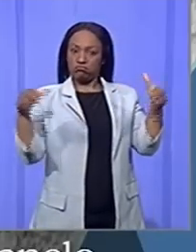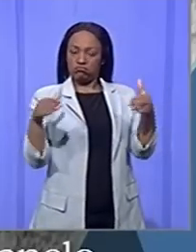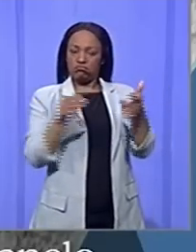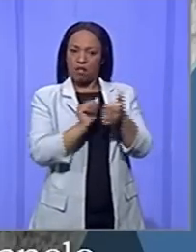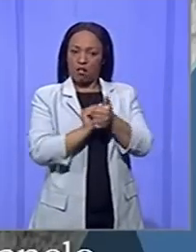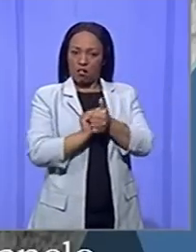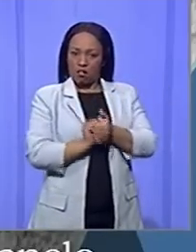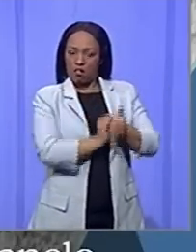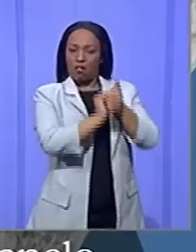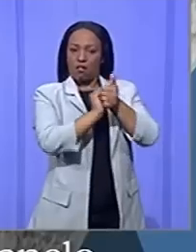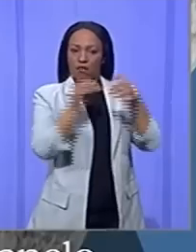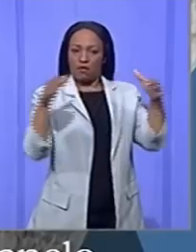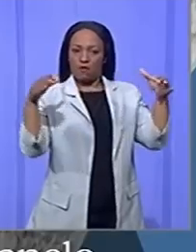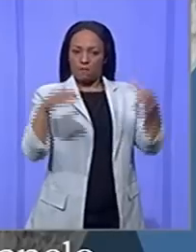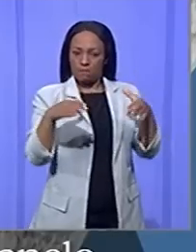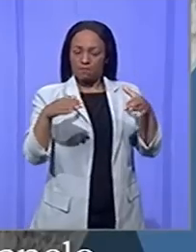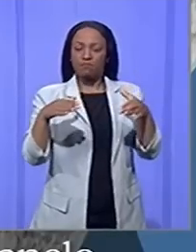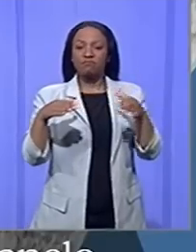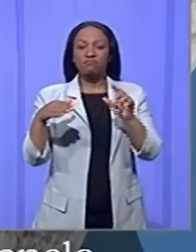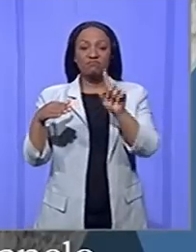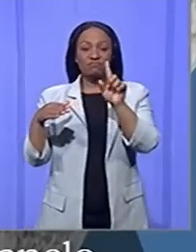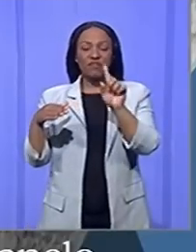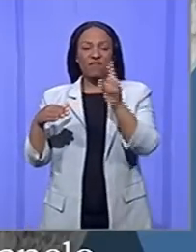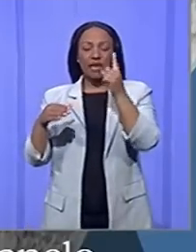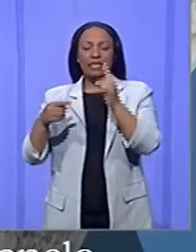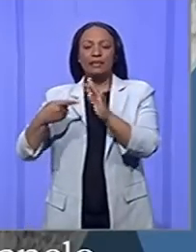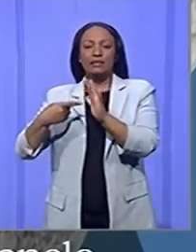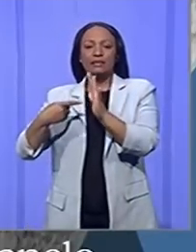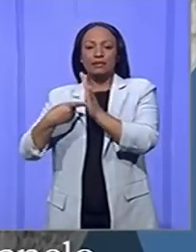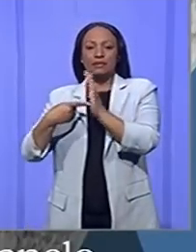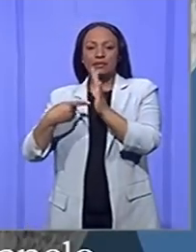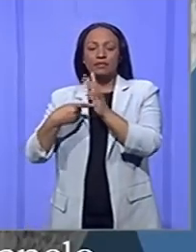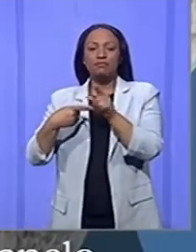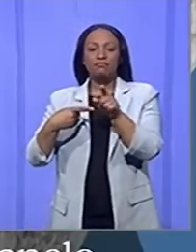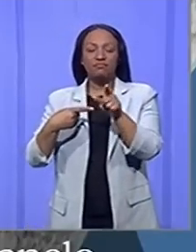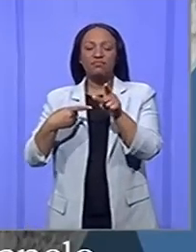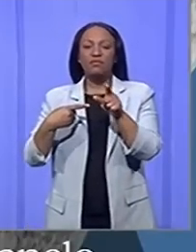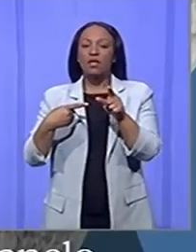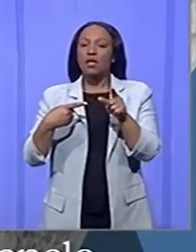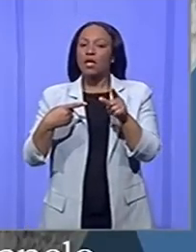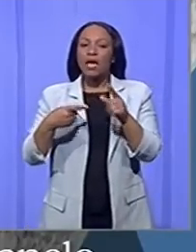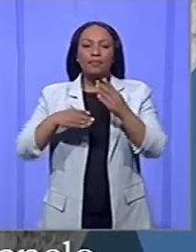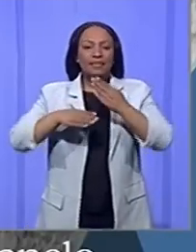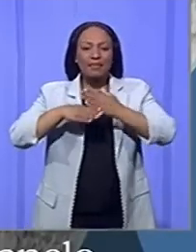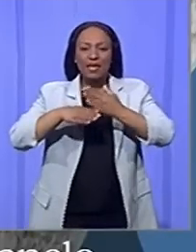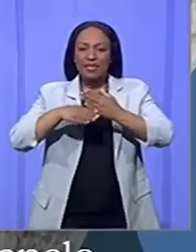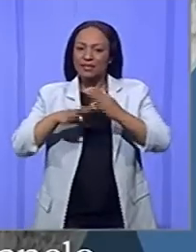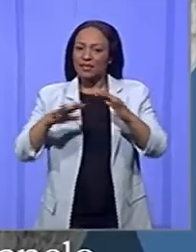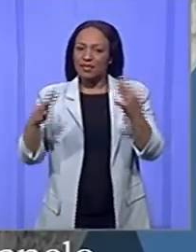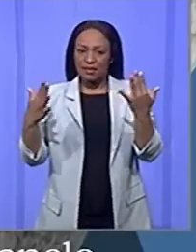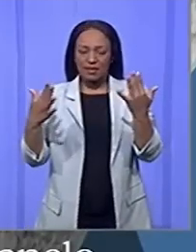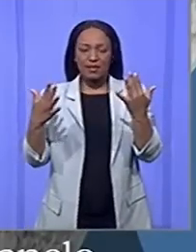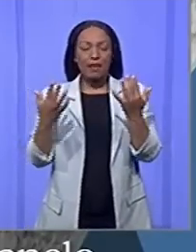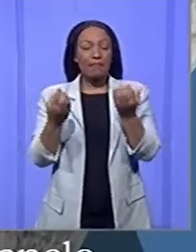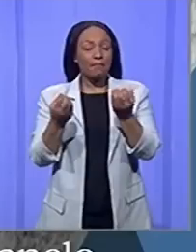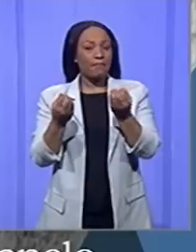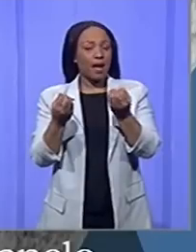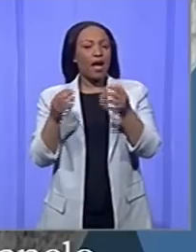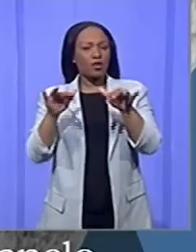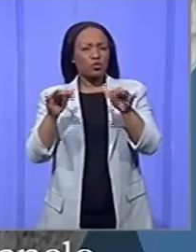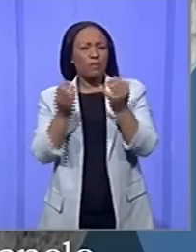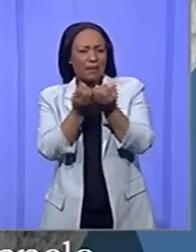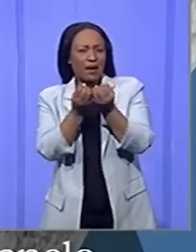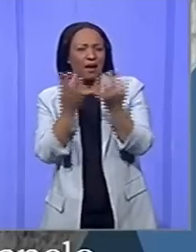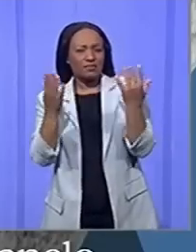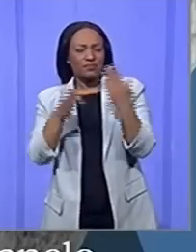mo naheng ya rona e leng bothata bona ba o hloka ha mesebetsi ha batho ba bangata le ho ka